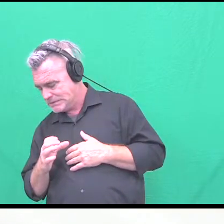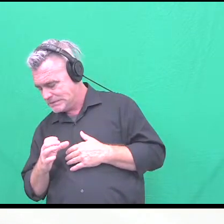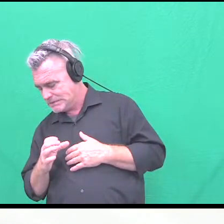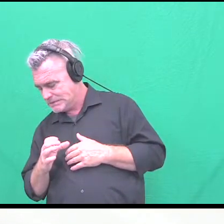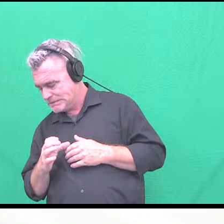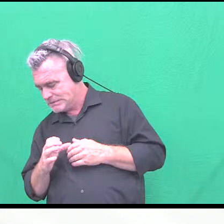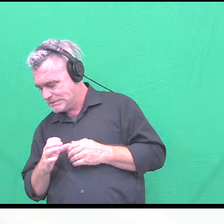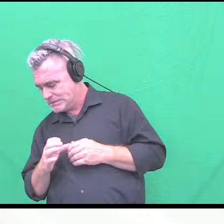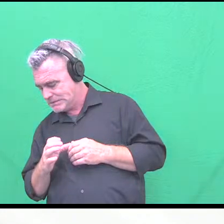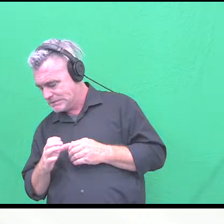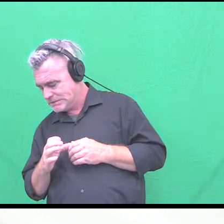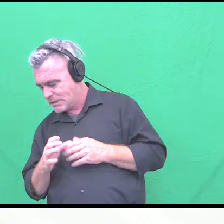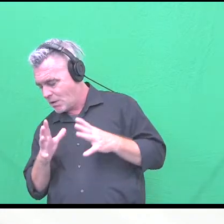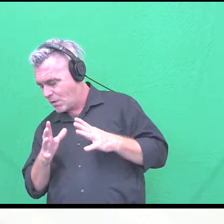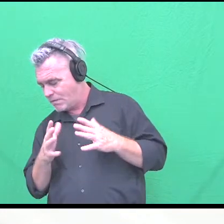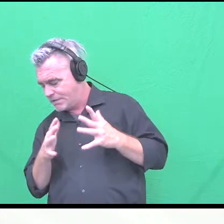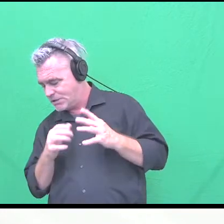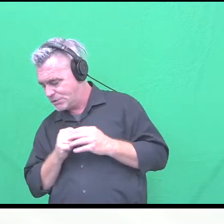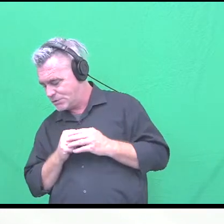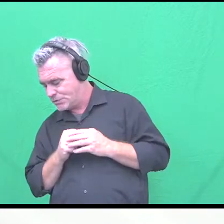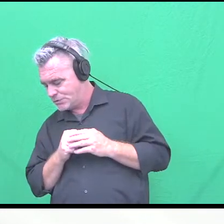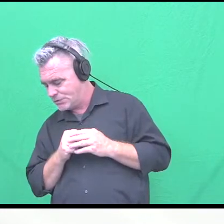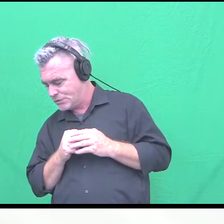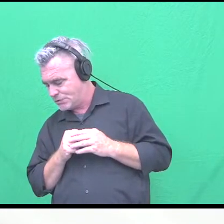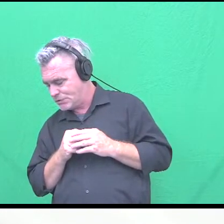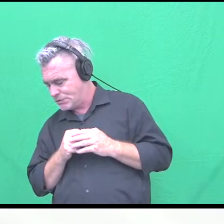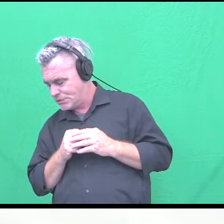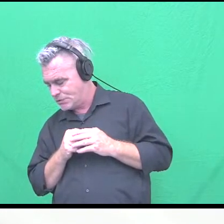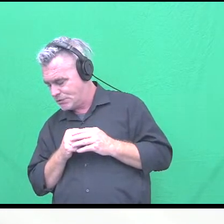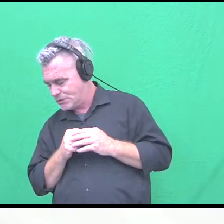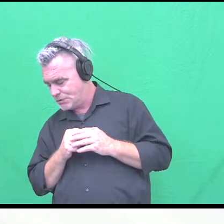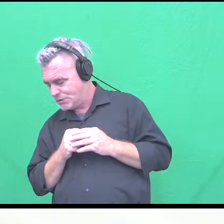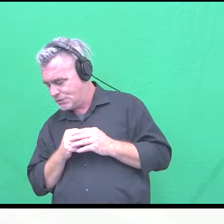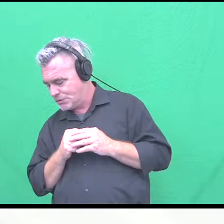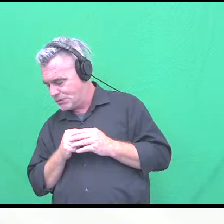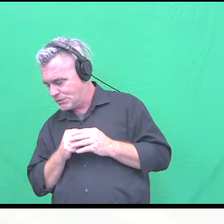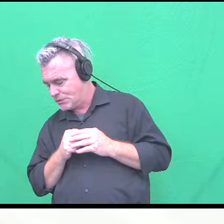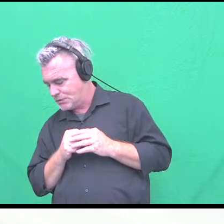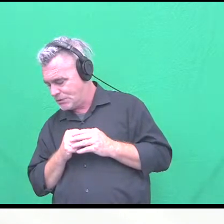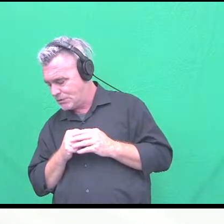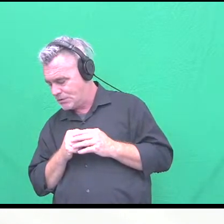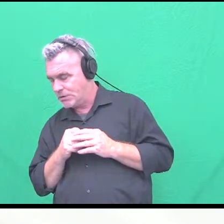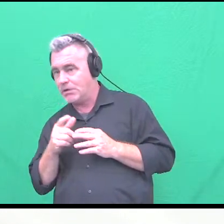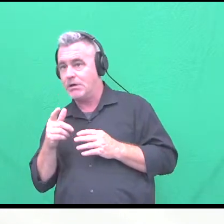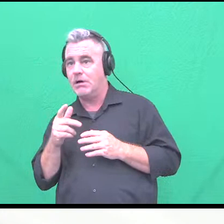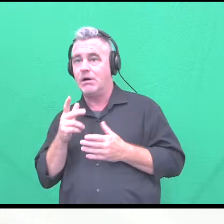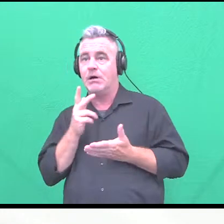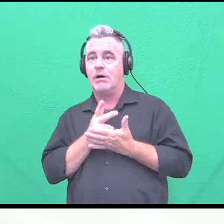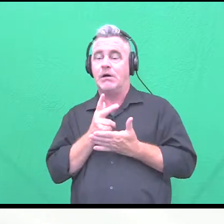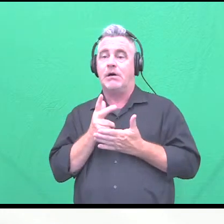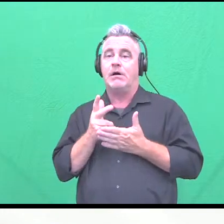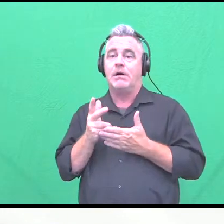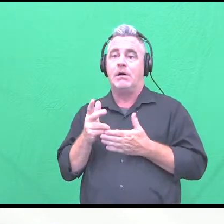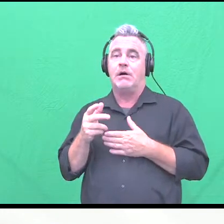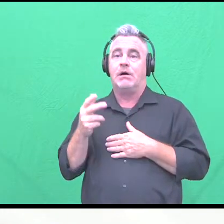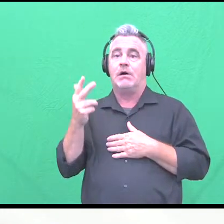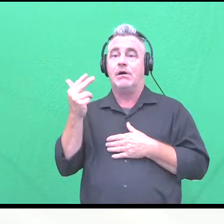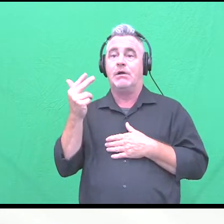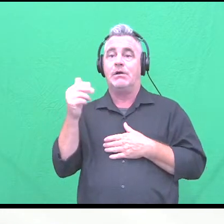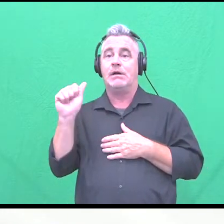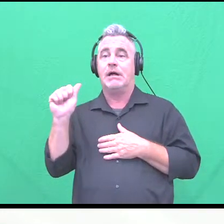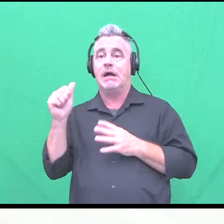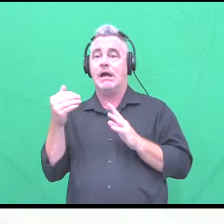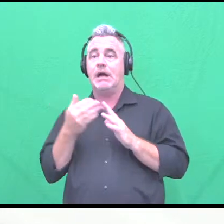Oh, we did. Okay. Thank you. I appreciate that. All right, so superintendent's consent items 13A